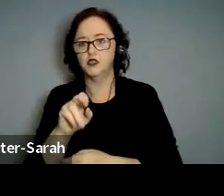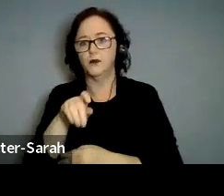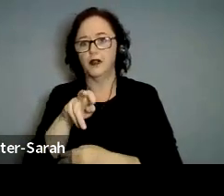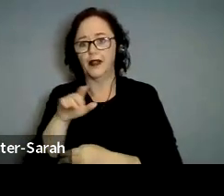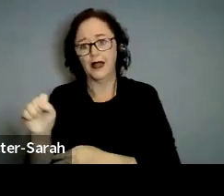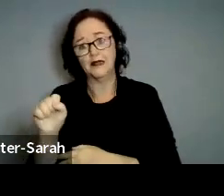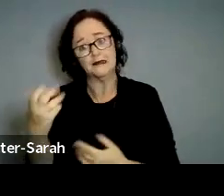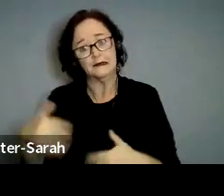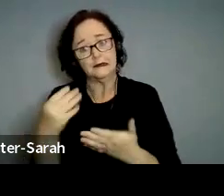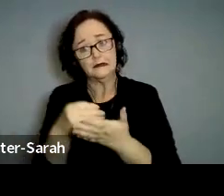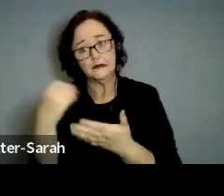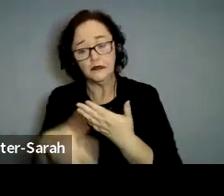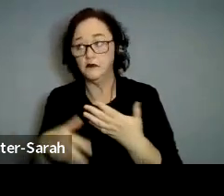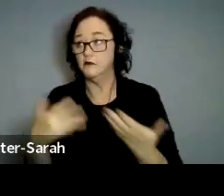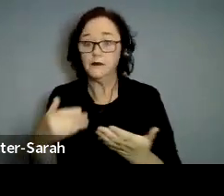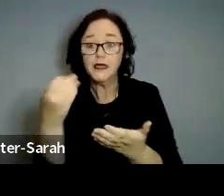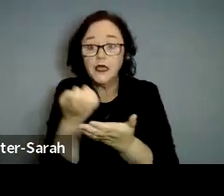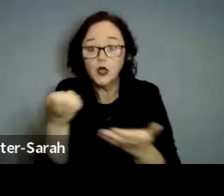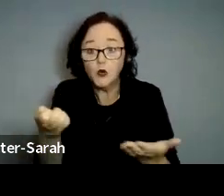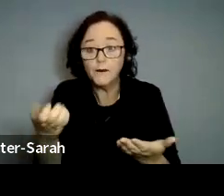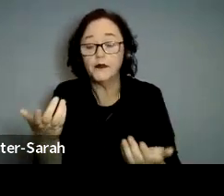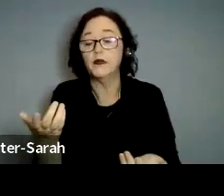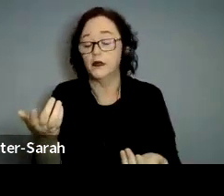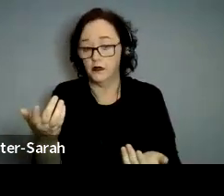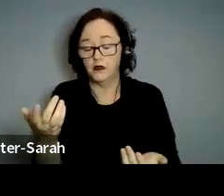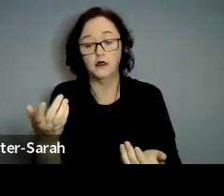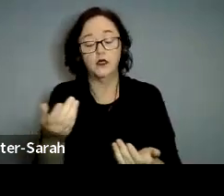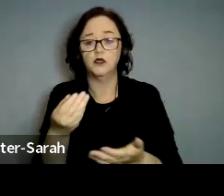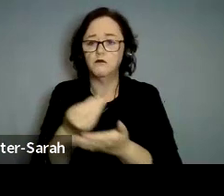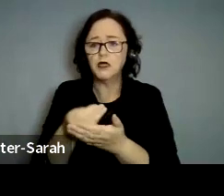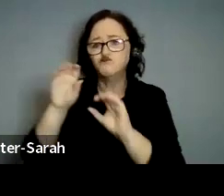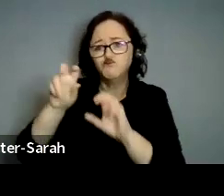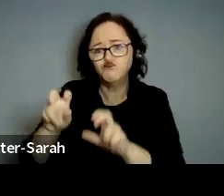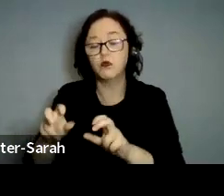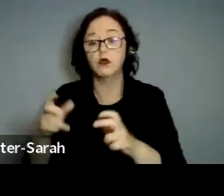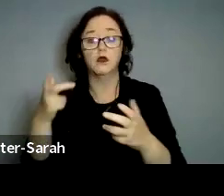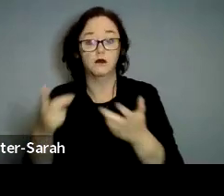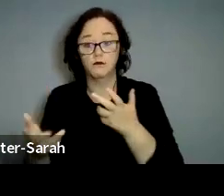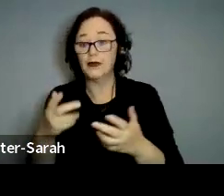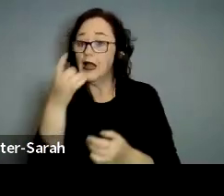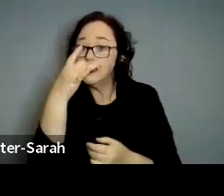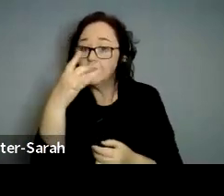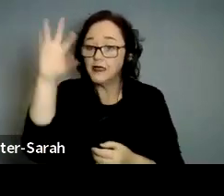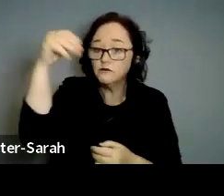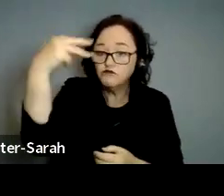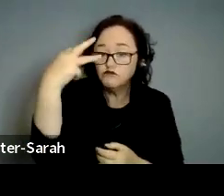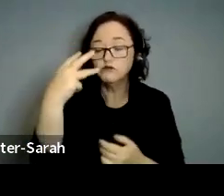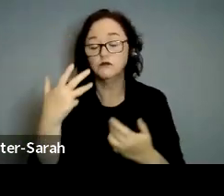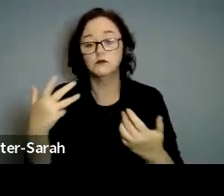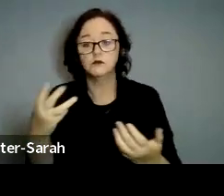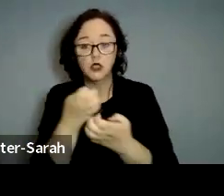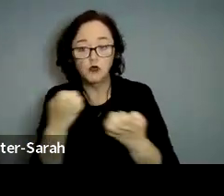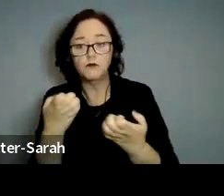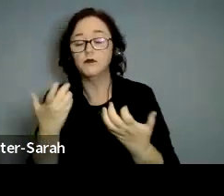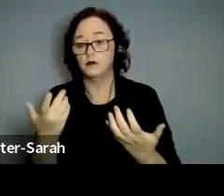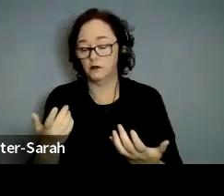might be equipment that you own, that you invest in, recording, lighting equipment, things of that nature. Great controls to have